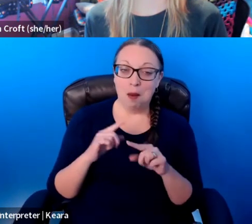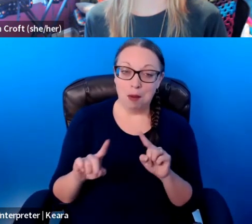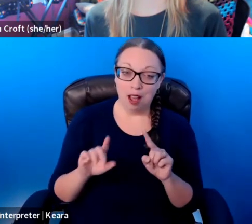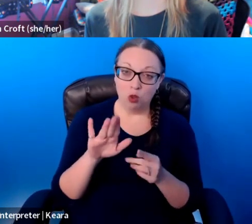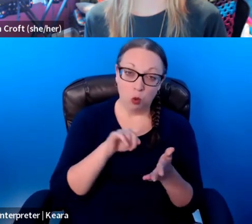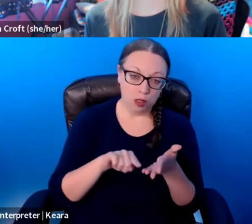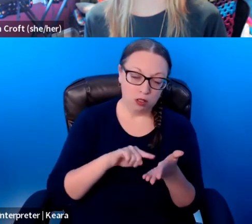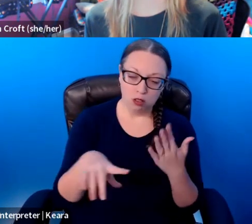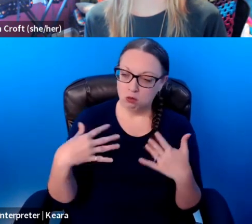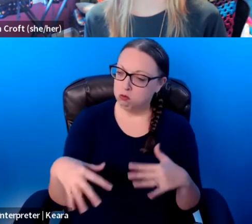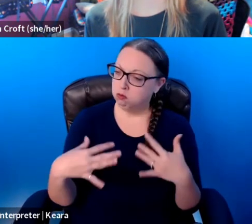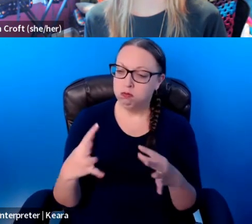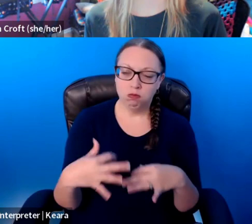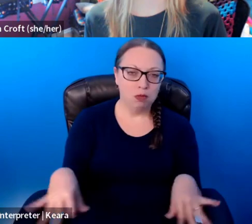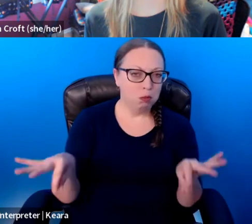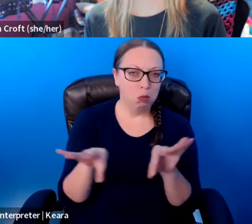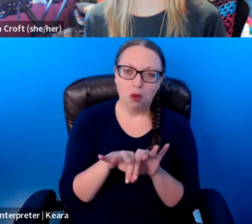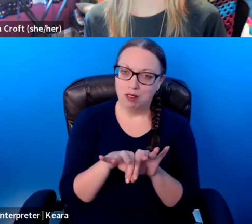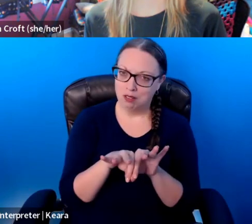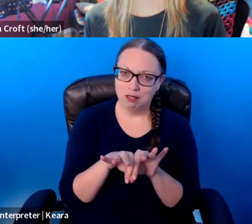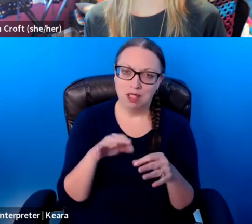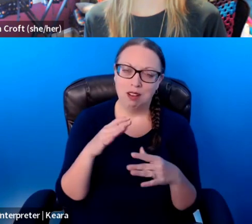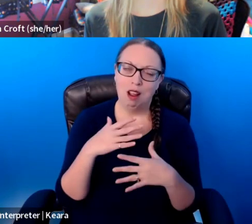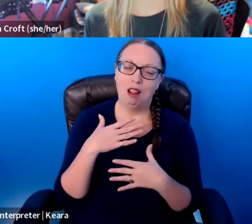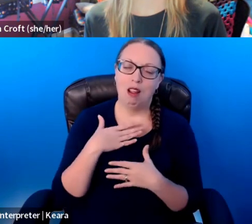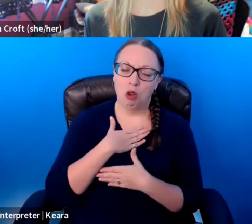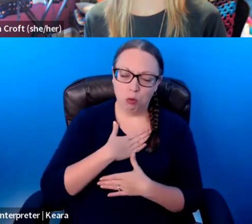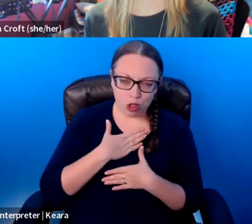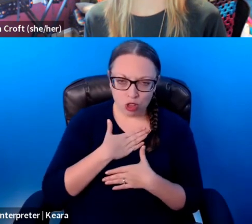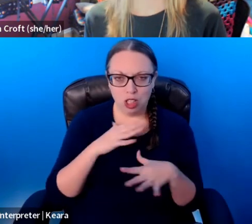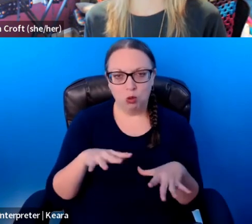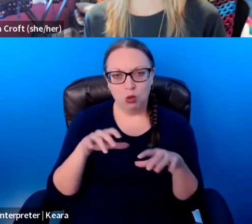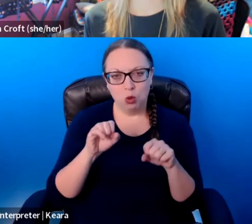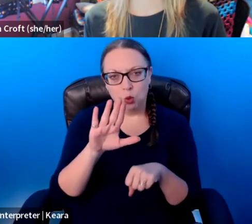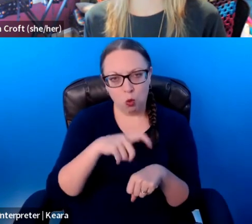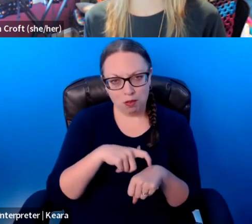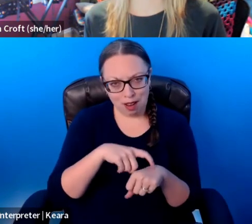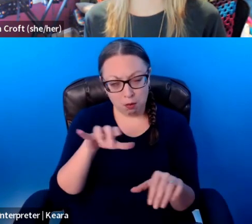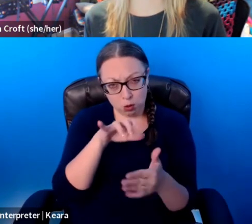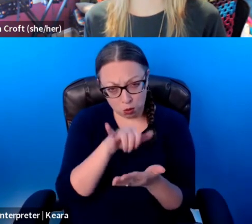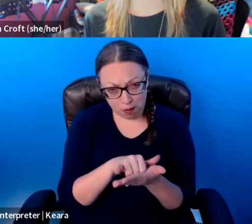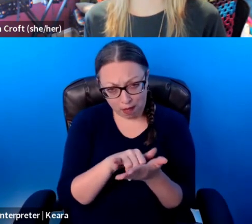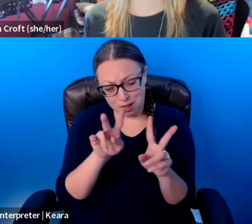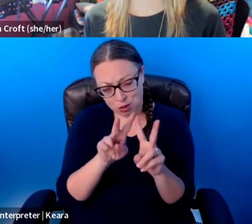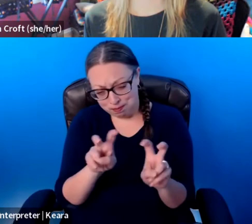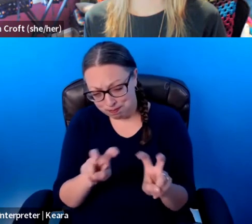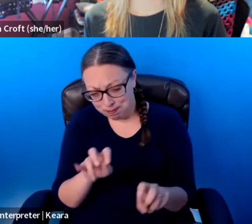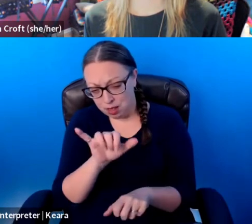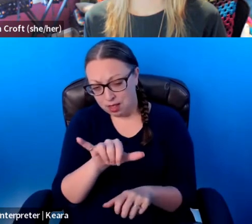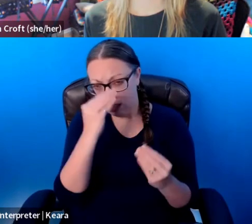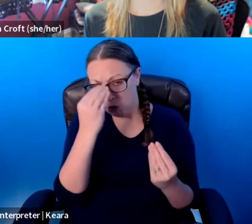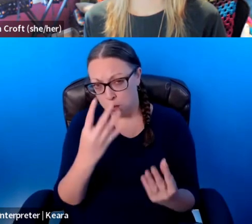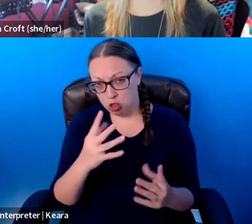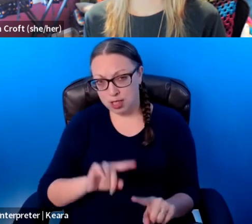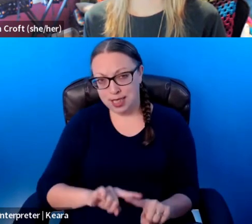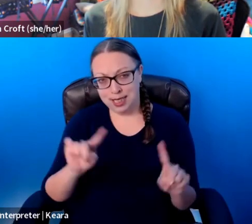really important, and I really appreciated that you took the time to do it, and that that you're looking at this information in a slightly different way that's it's never